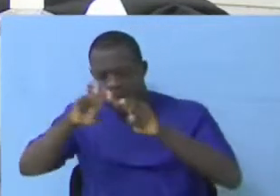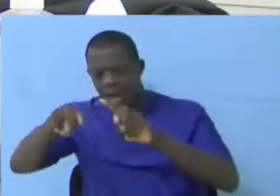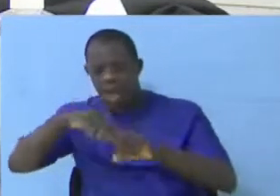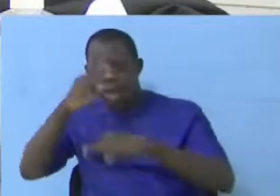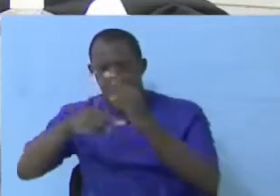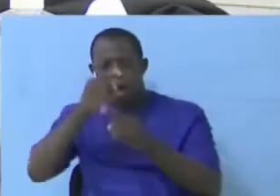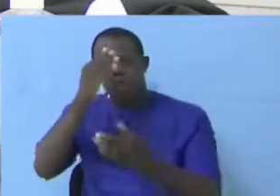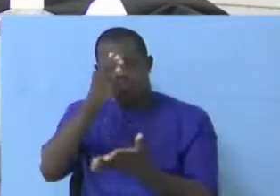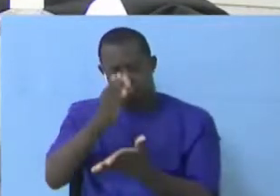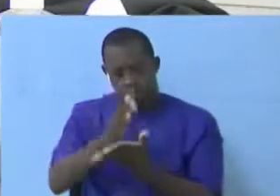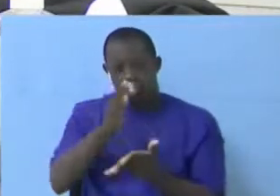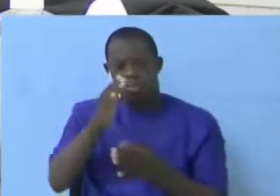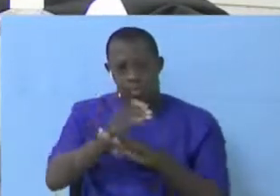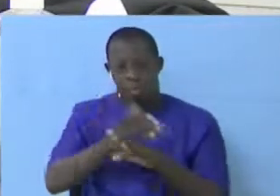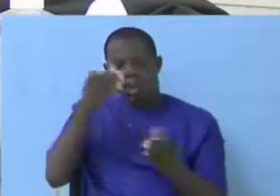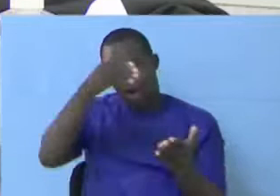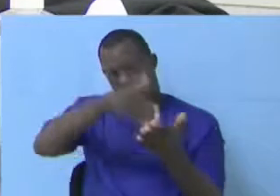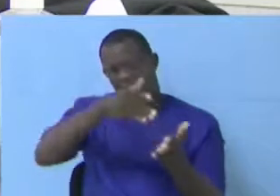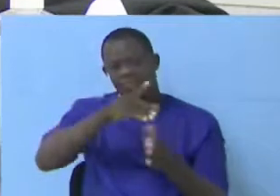Because UN